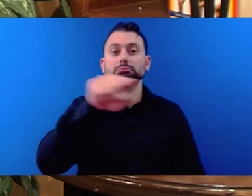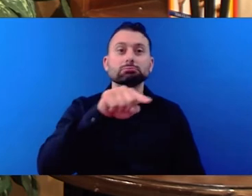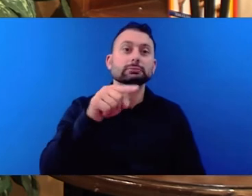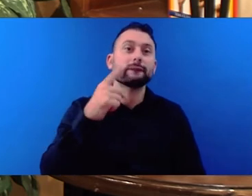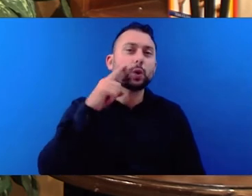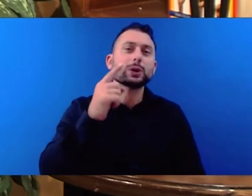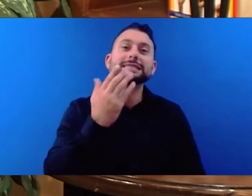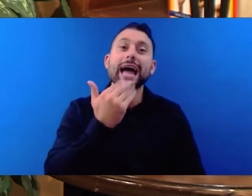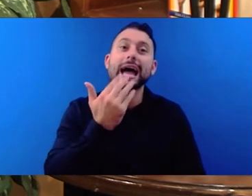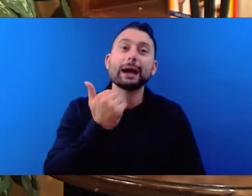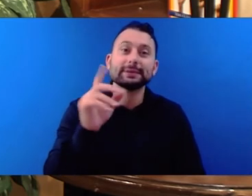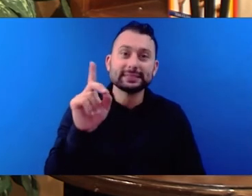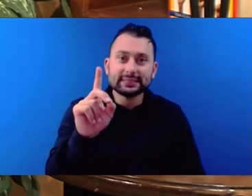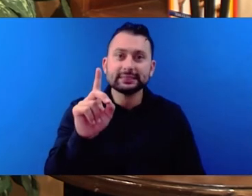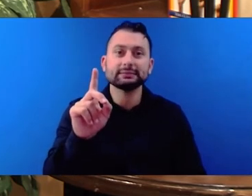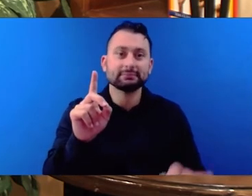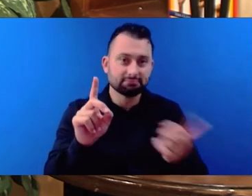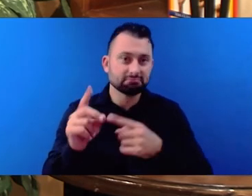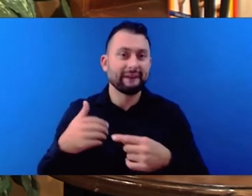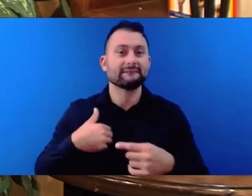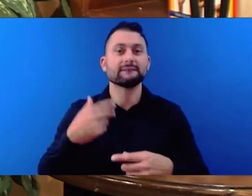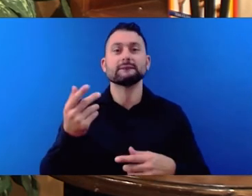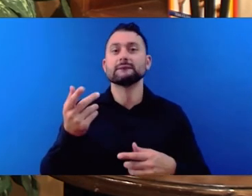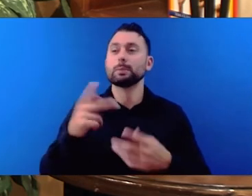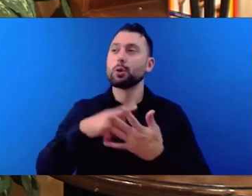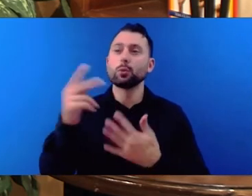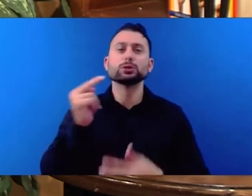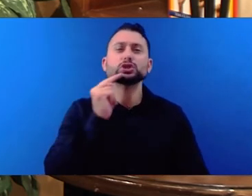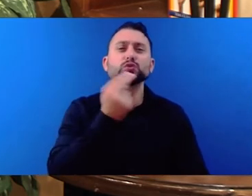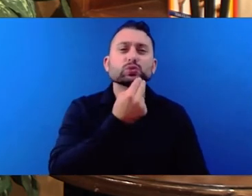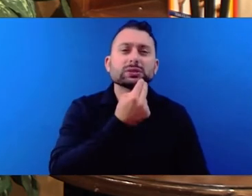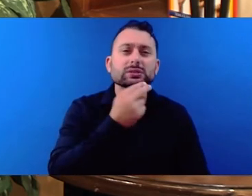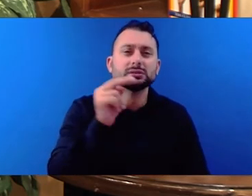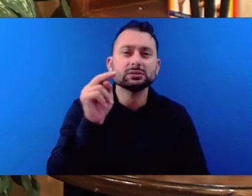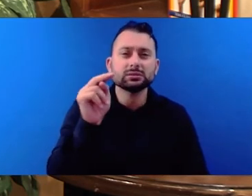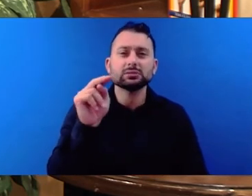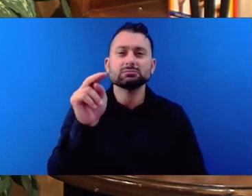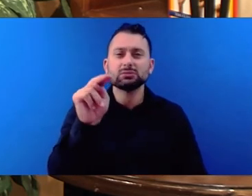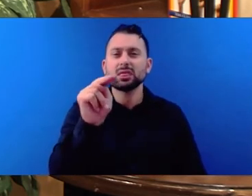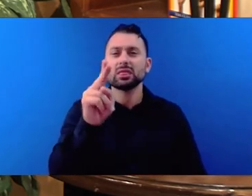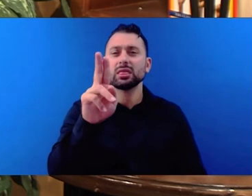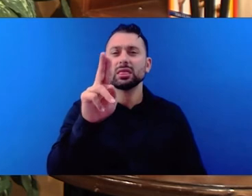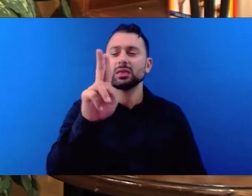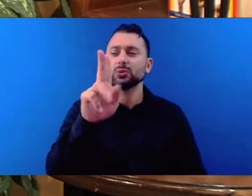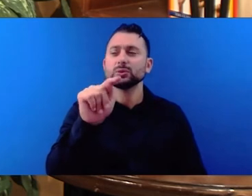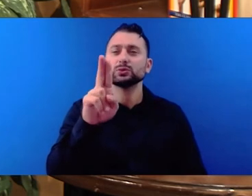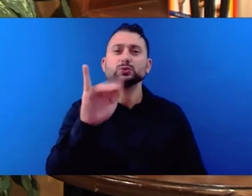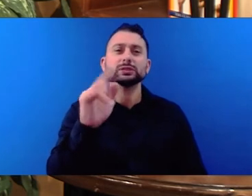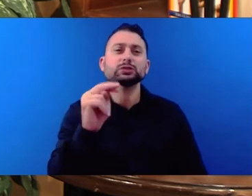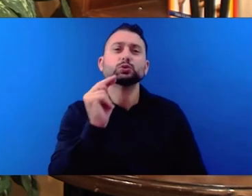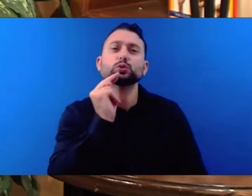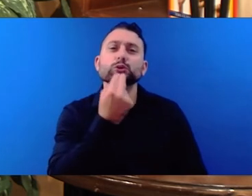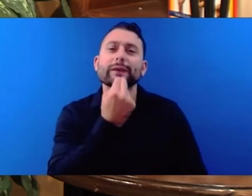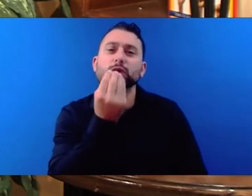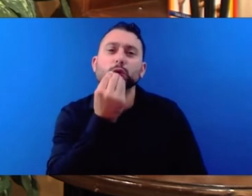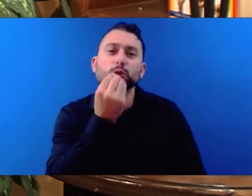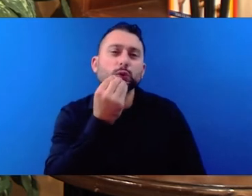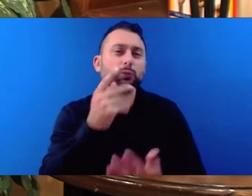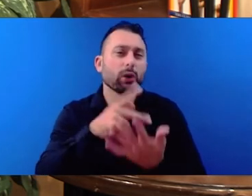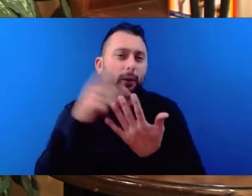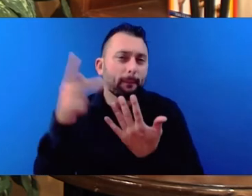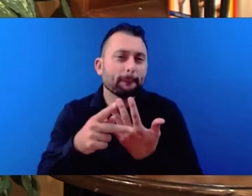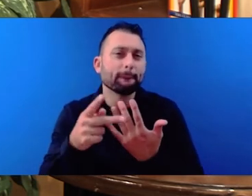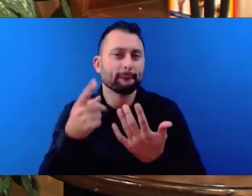to, whether that's a one-on-one session with a nutritionist to help understand what foods are good for